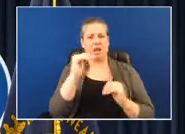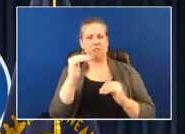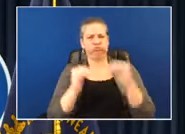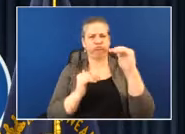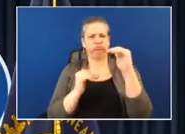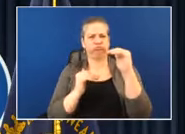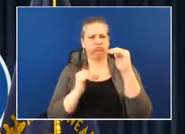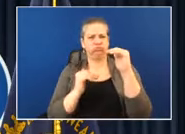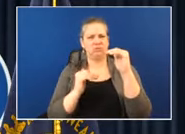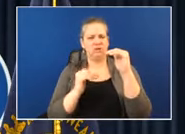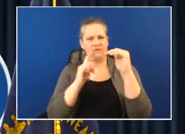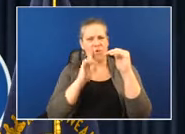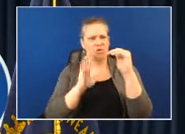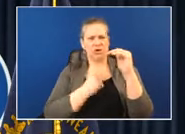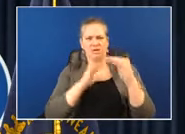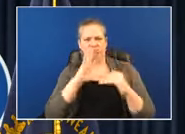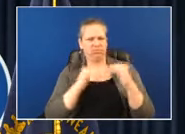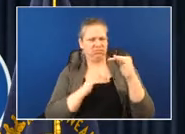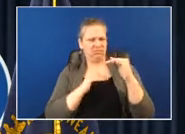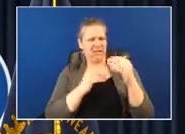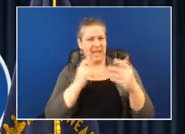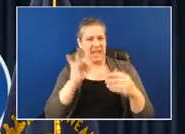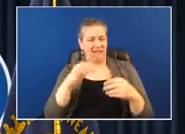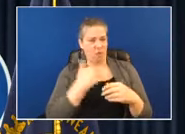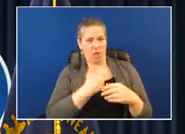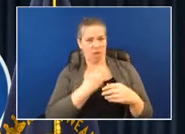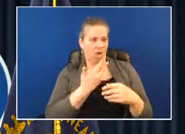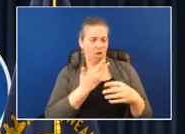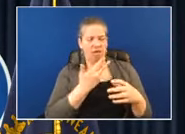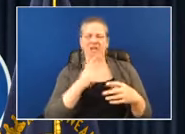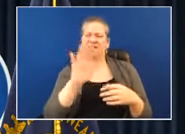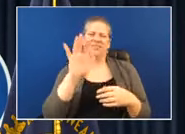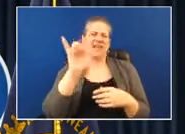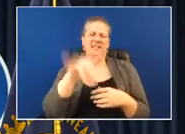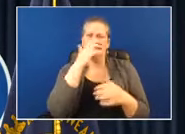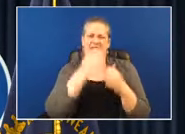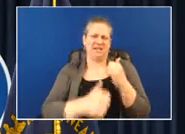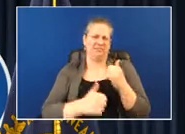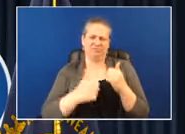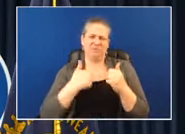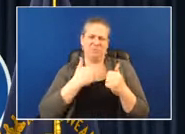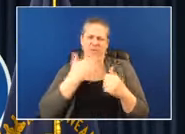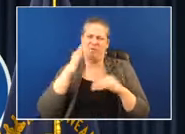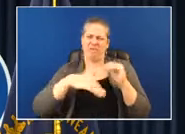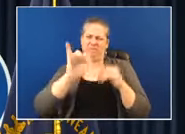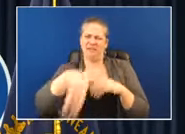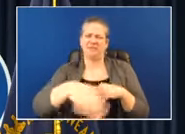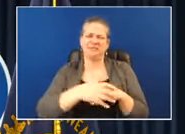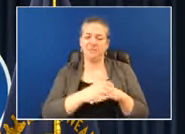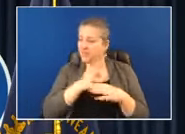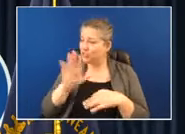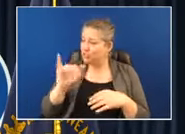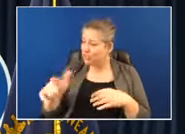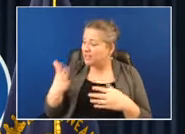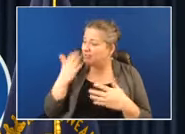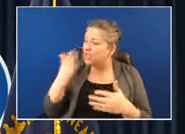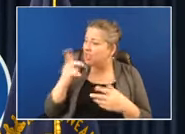mean. And we ought to be better than that. Gil McClanahan, welcome to Frankfort. Well, thank you. I figured